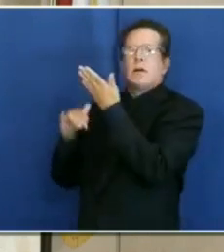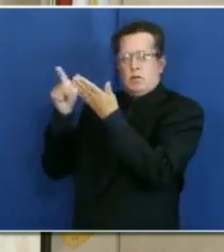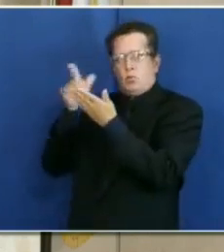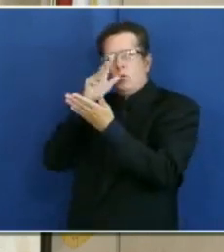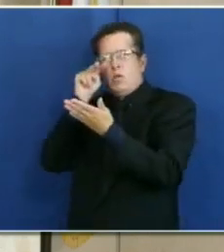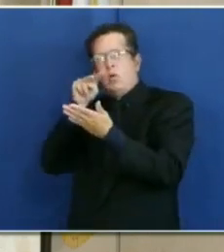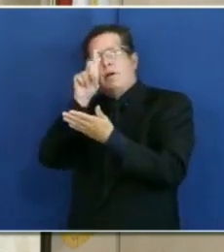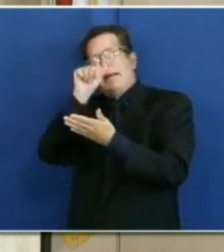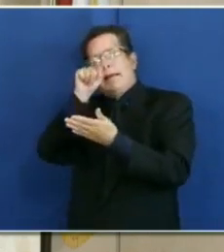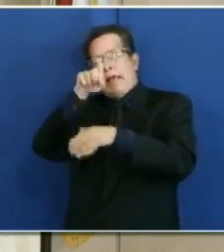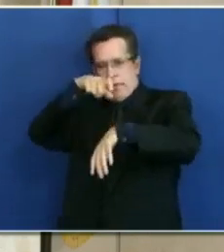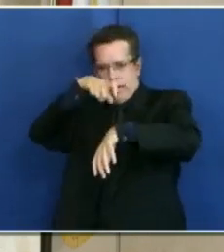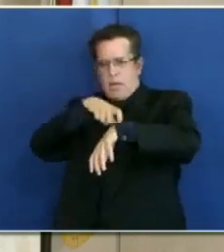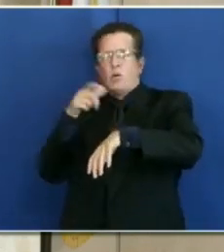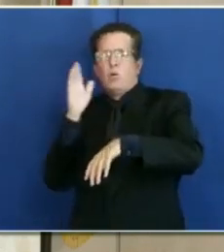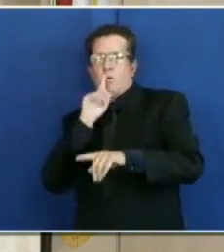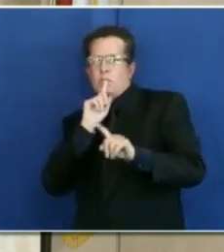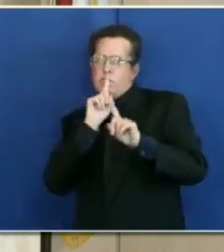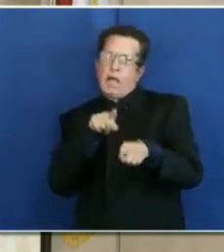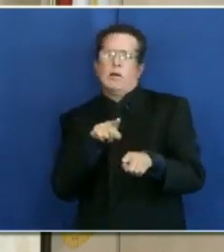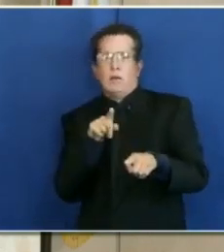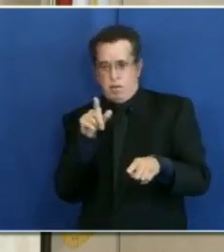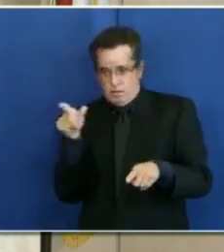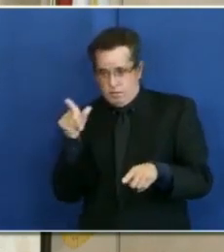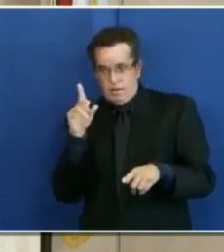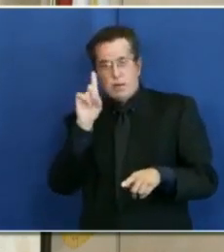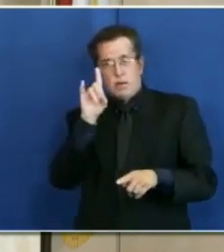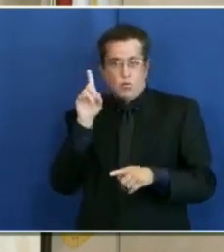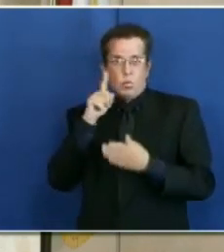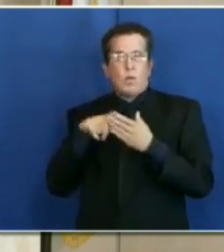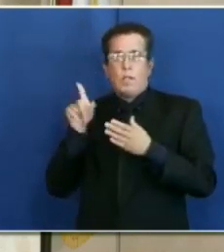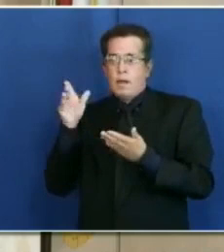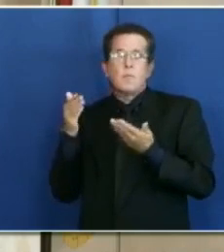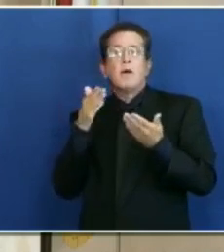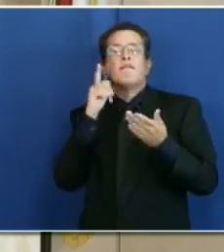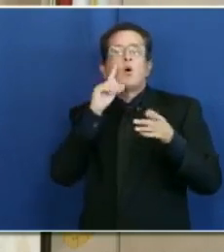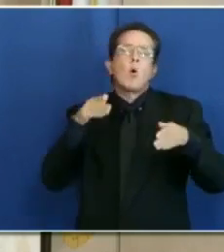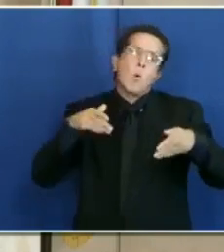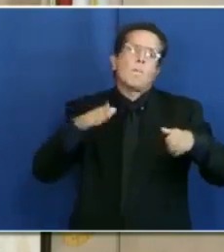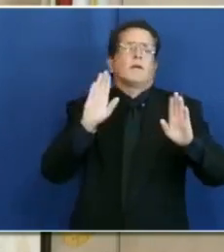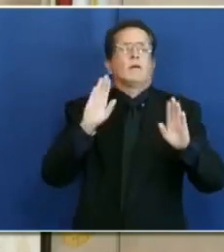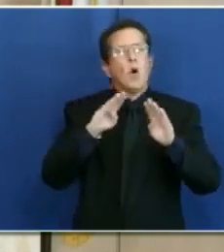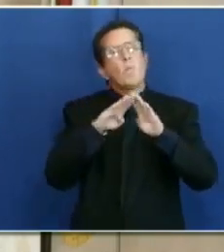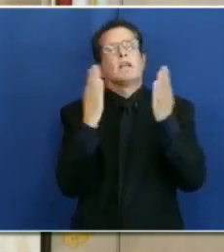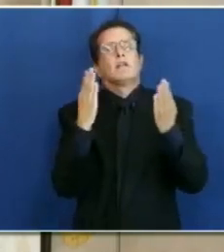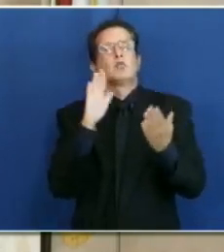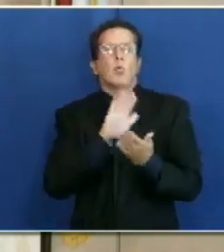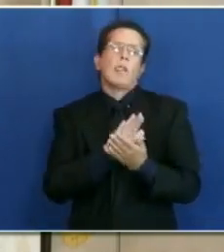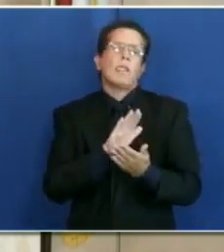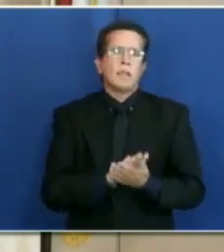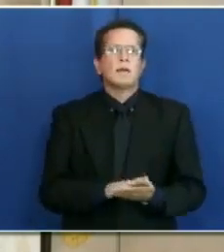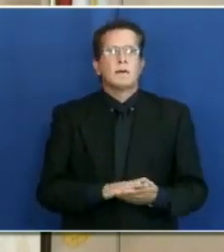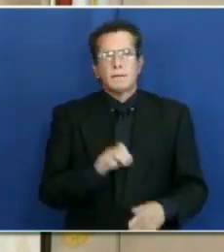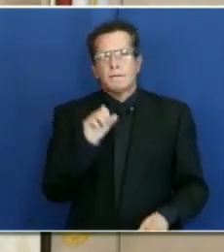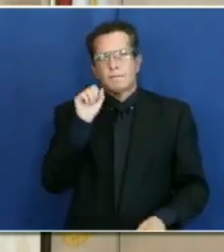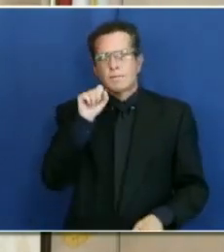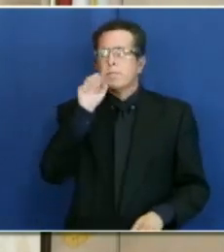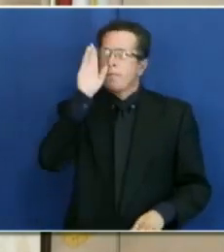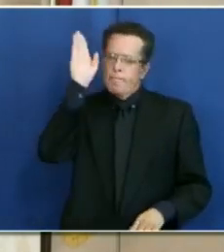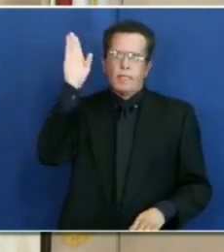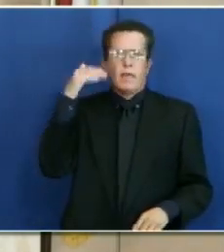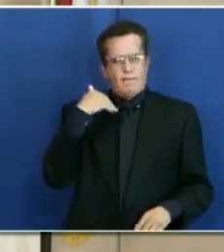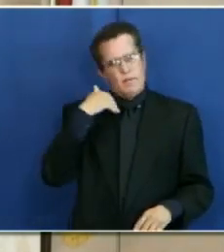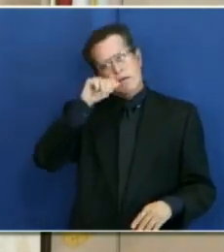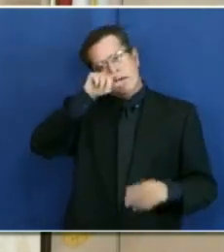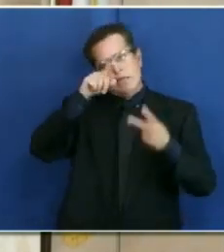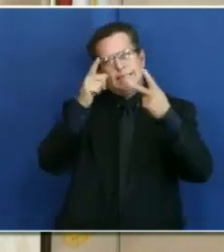date of approval, those applications that are recommended for approval. Thank you. Thanks. And just my second question